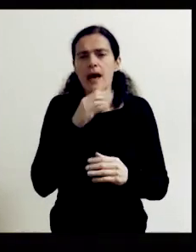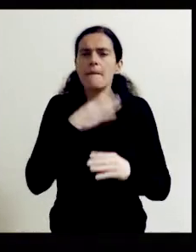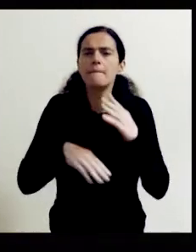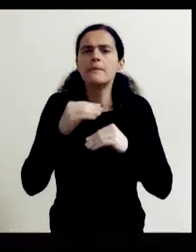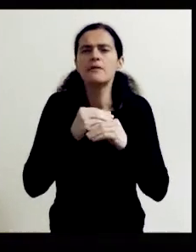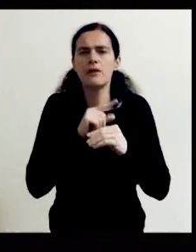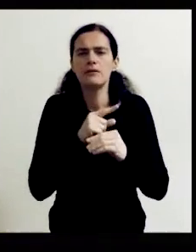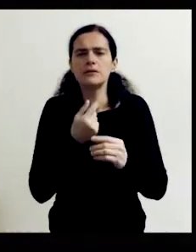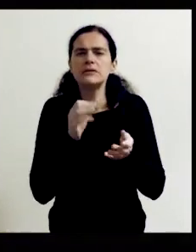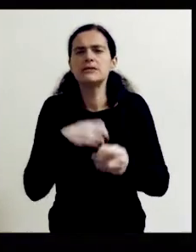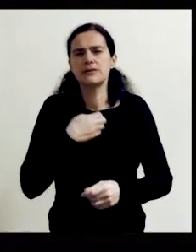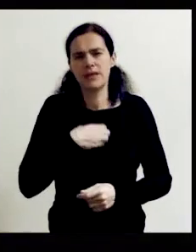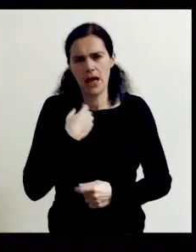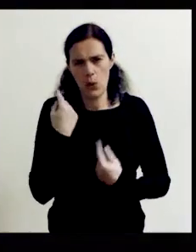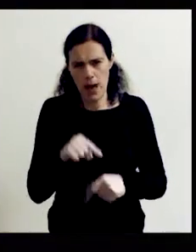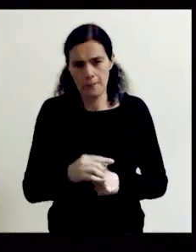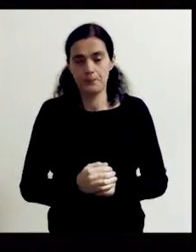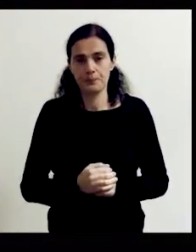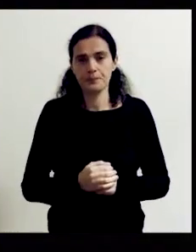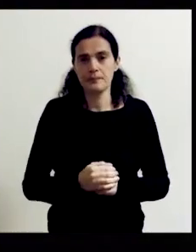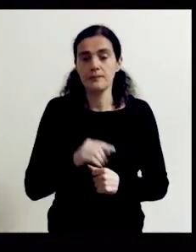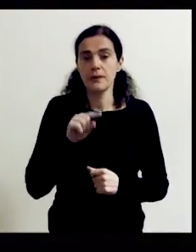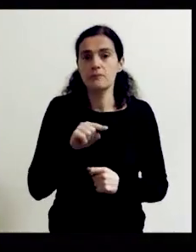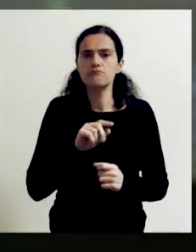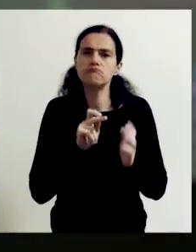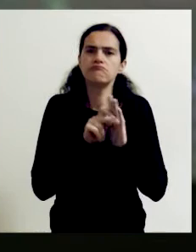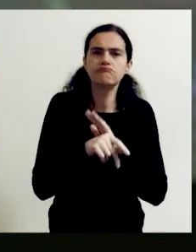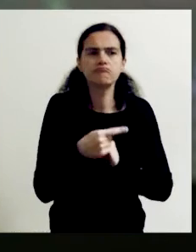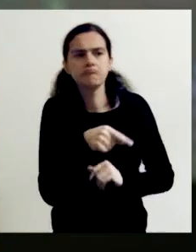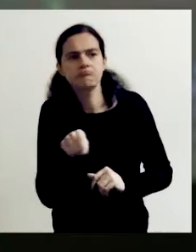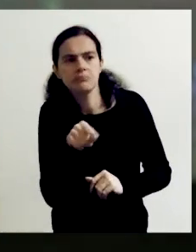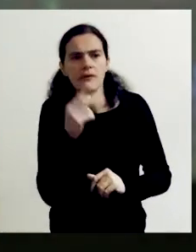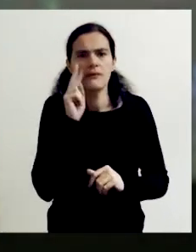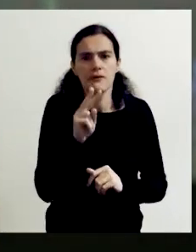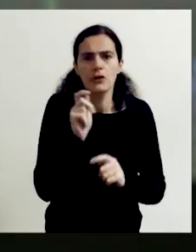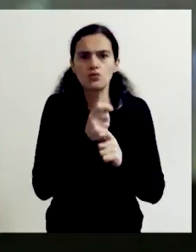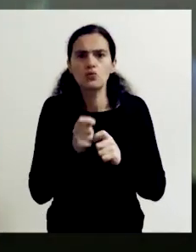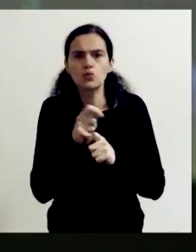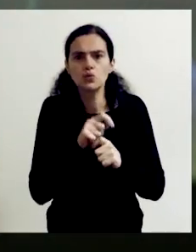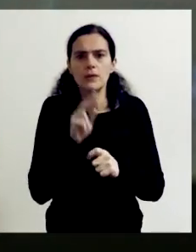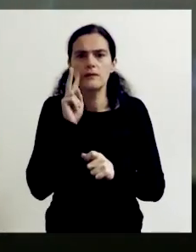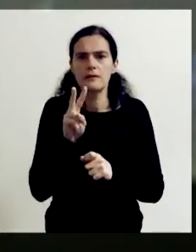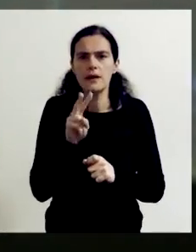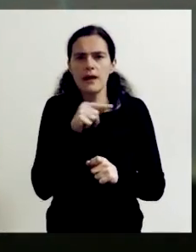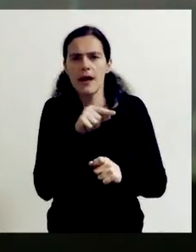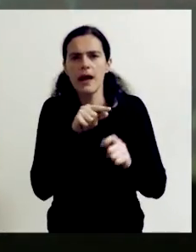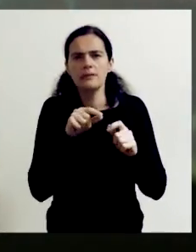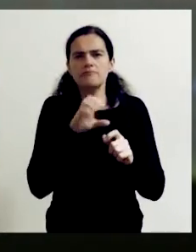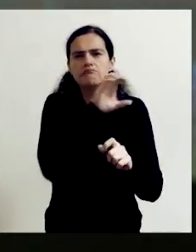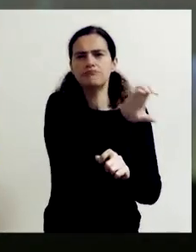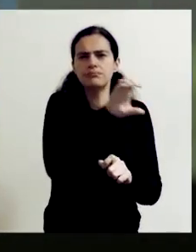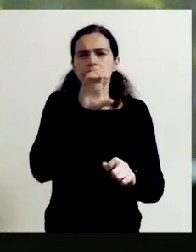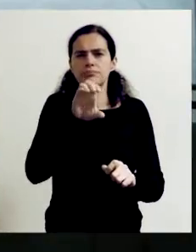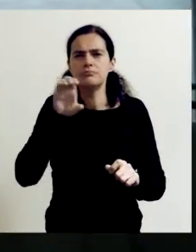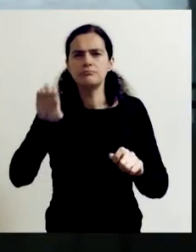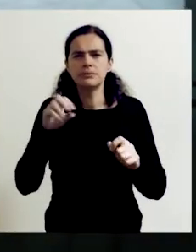a metaphorical meaning there. Then you pass the sculpture and you will see this